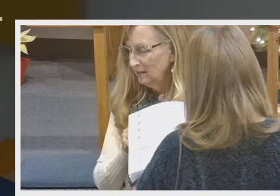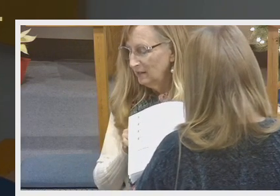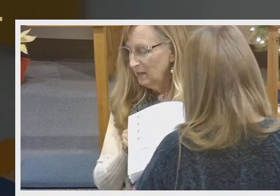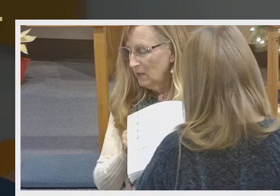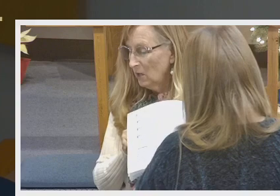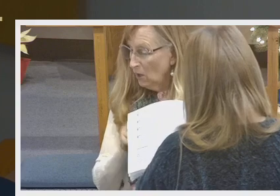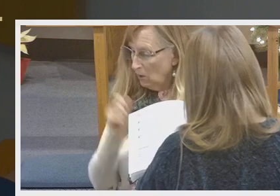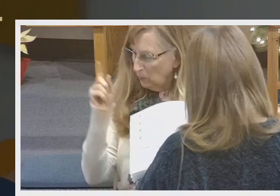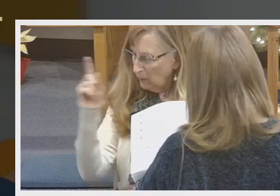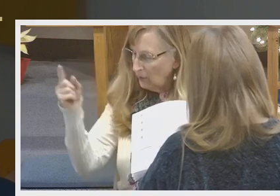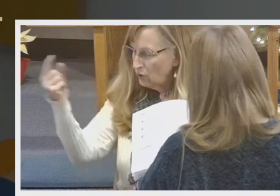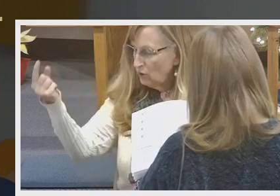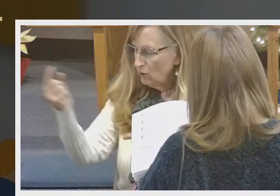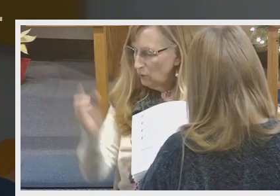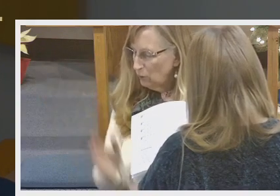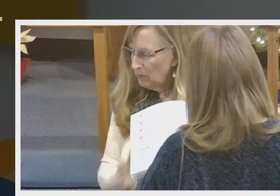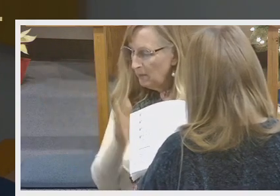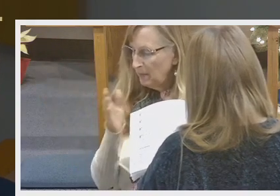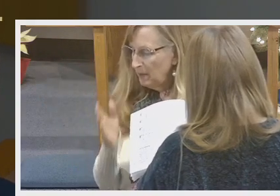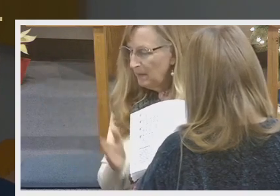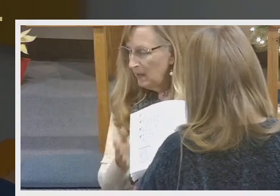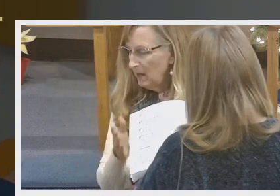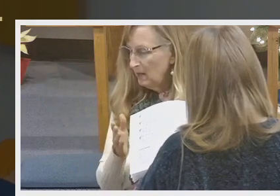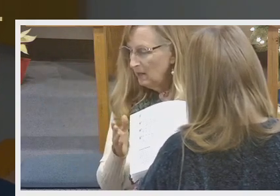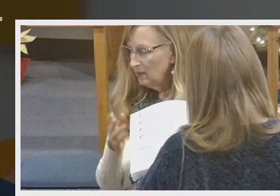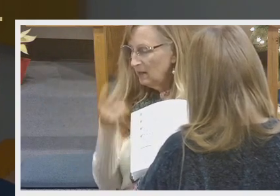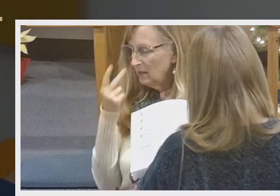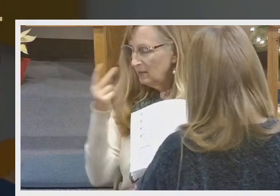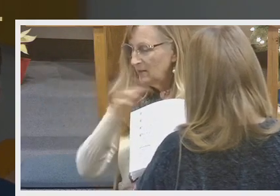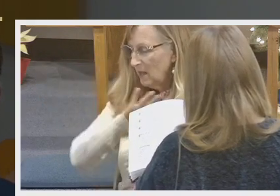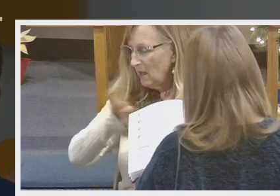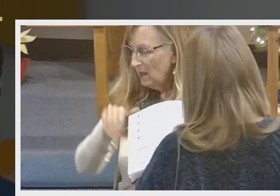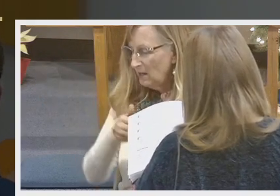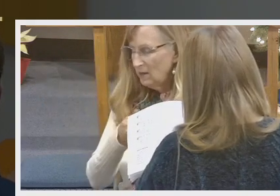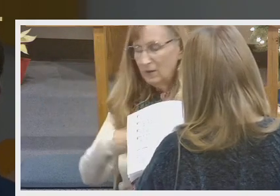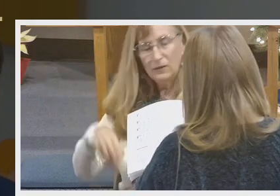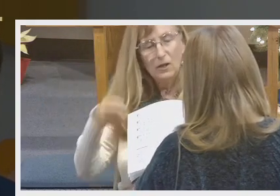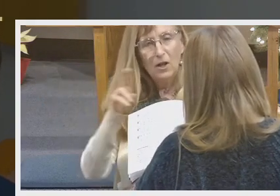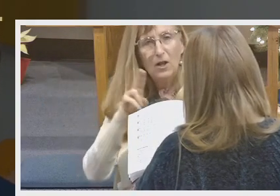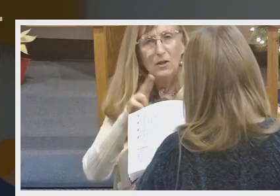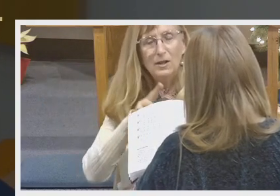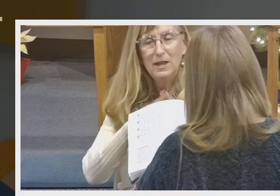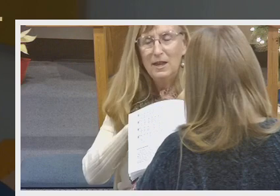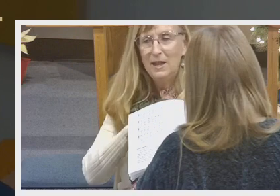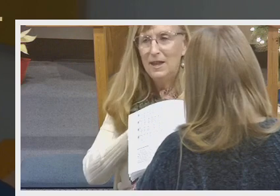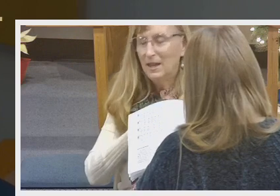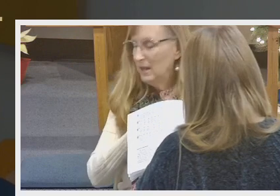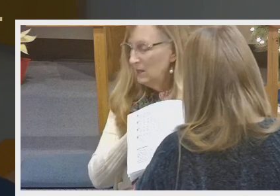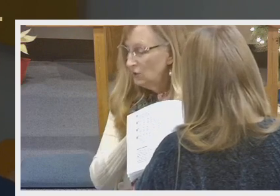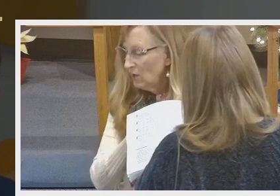salvation, which you have prepared in the sight of all